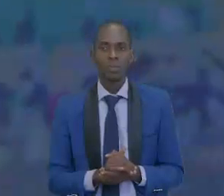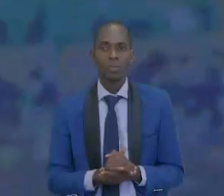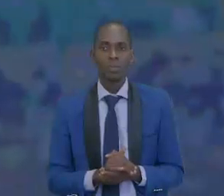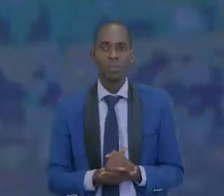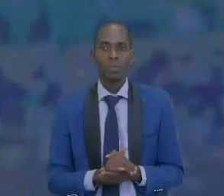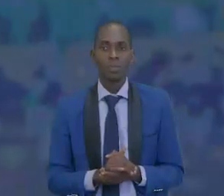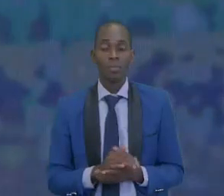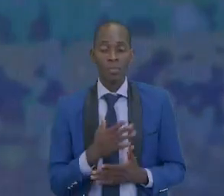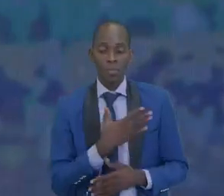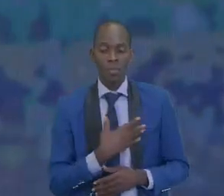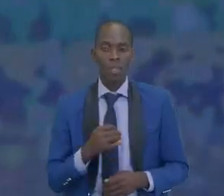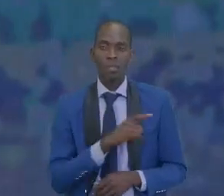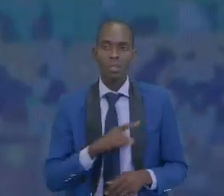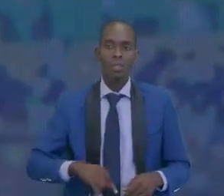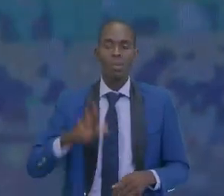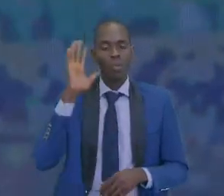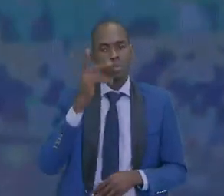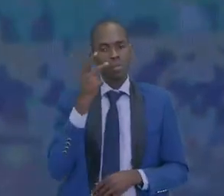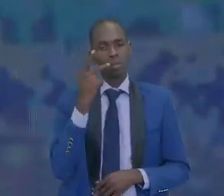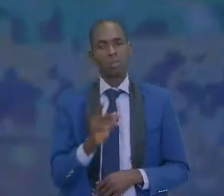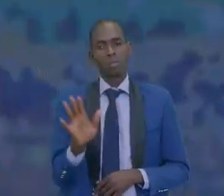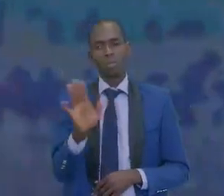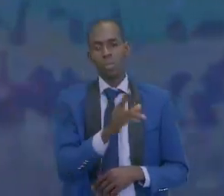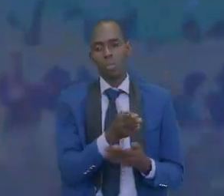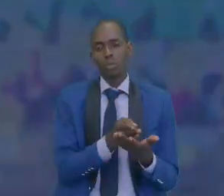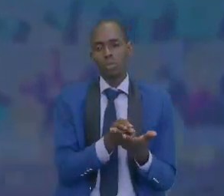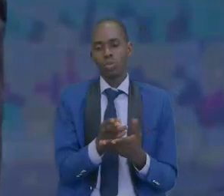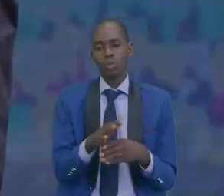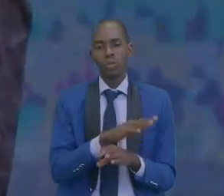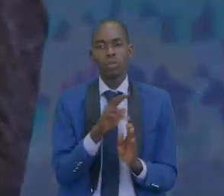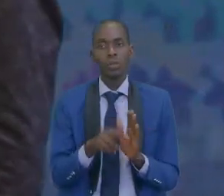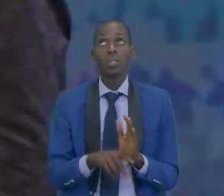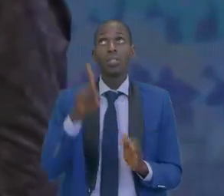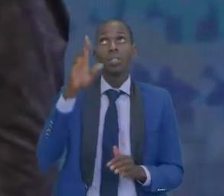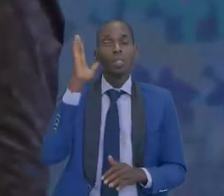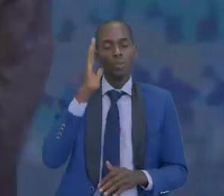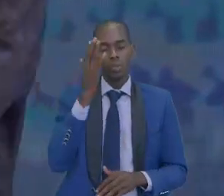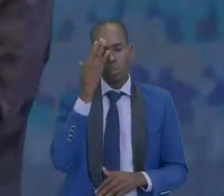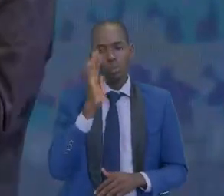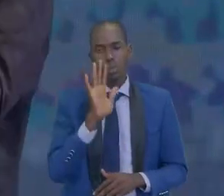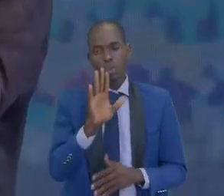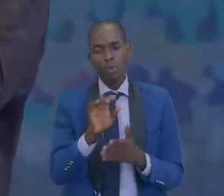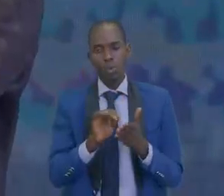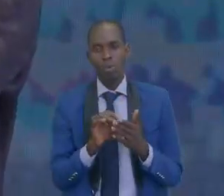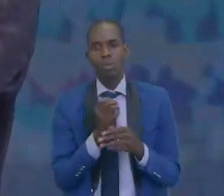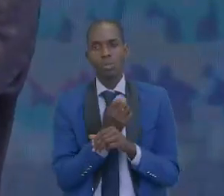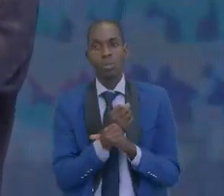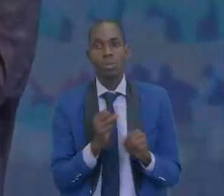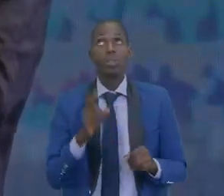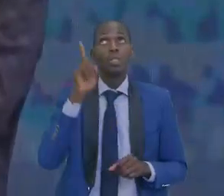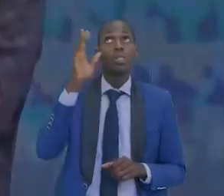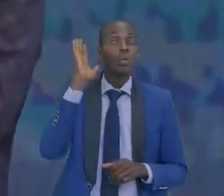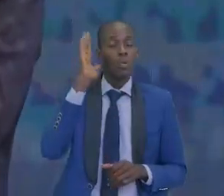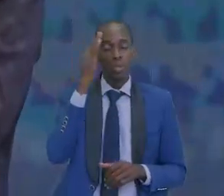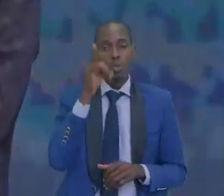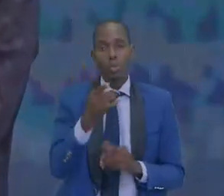And the Lord will see your sincerity. He will know you want salvation. You will know you want the